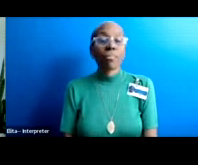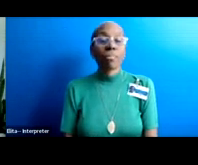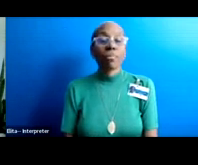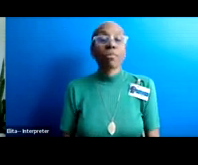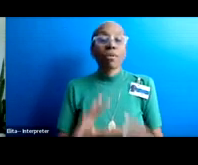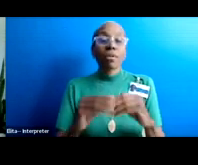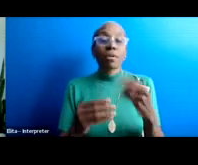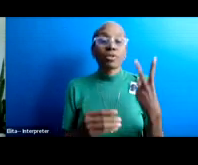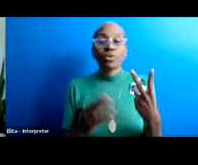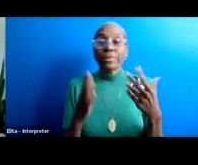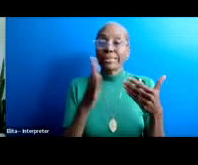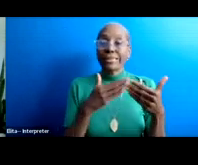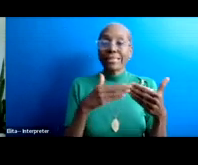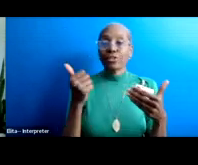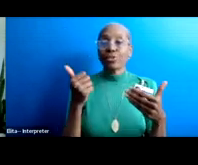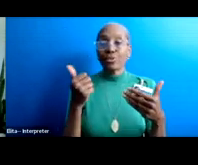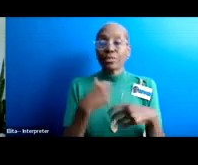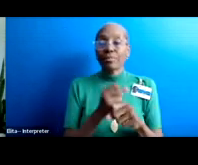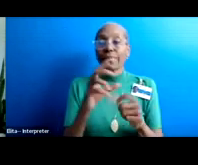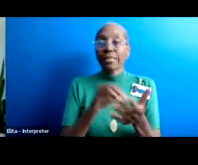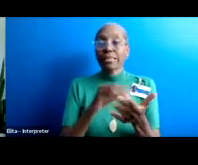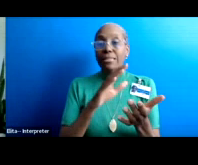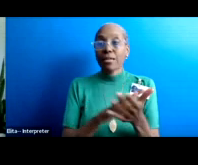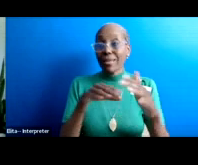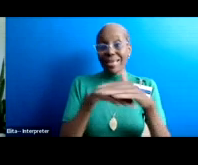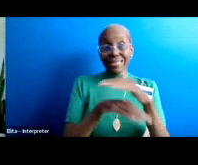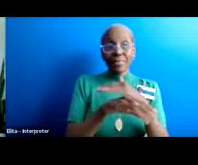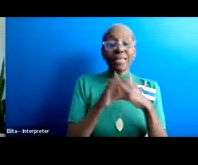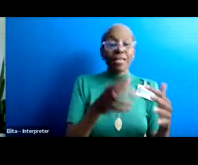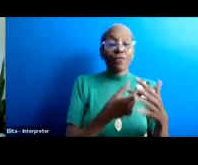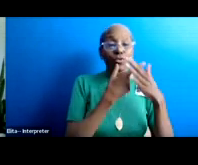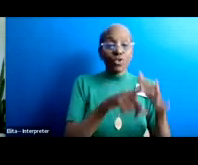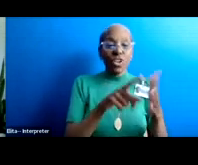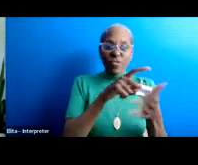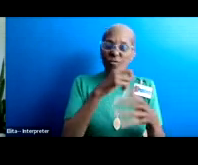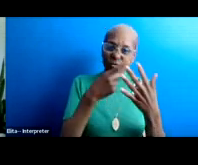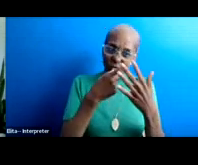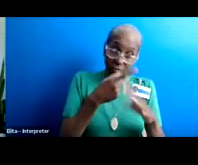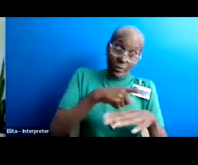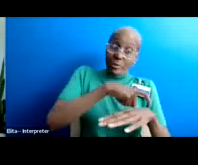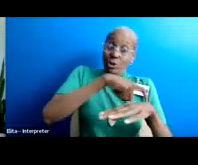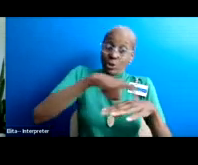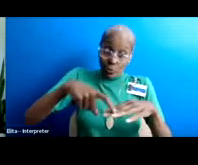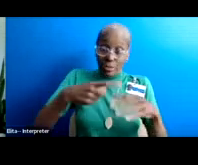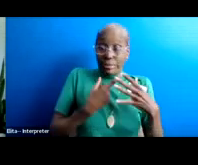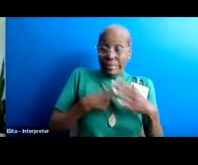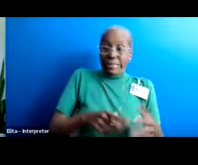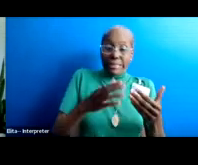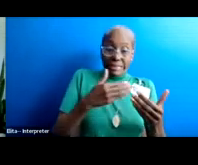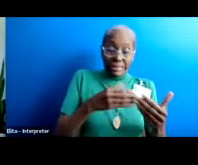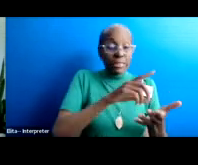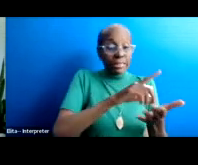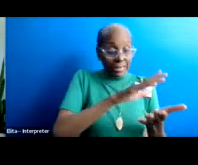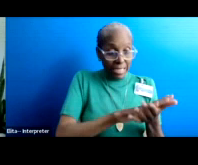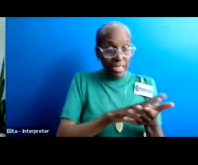Secondly, it's easier to make your documents accessible if you start from scratch right? It's easier to make your